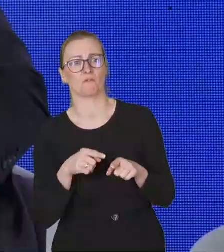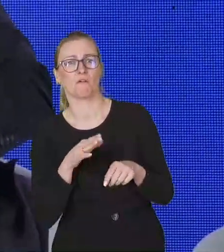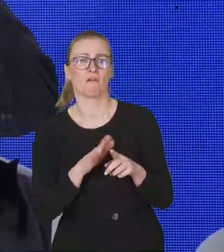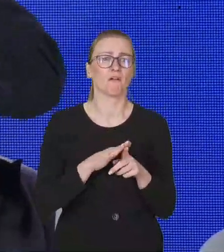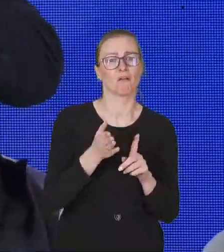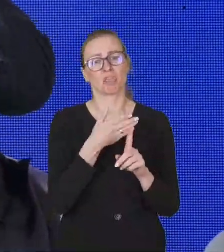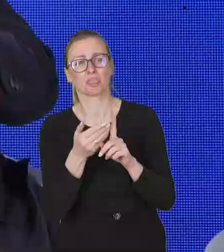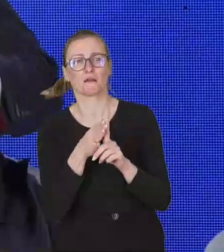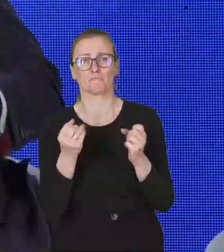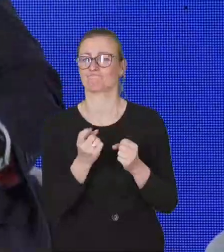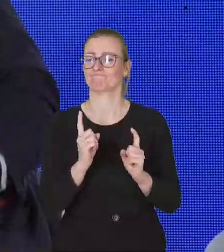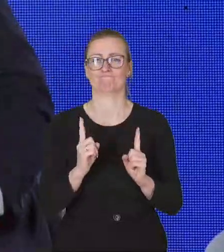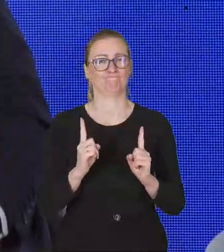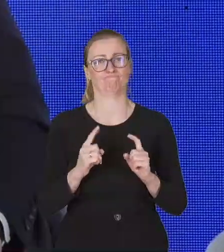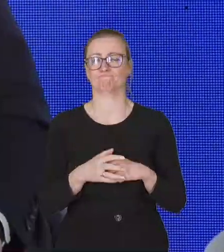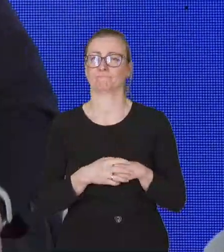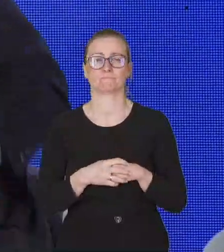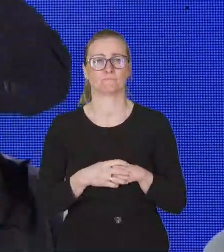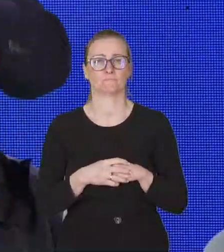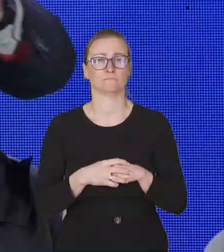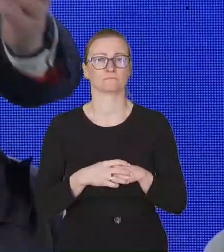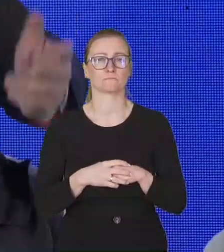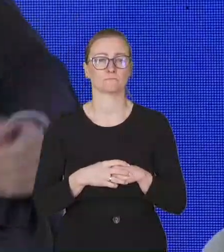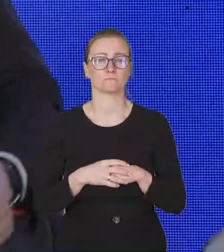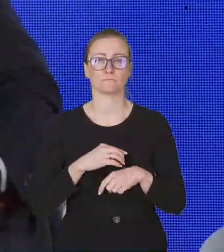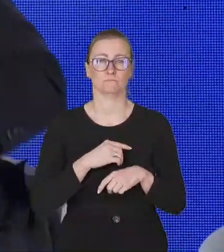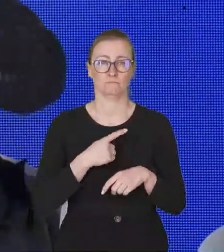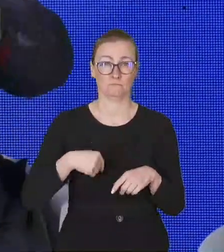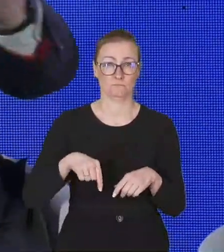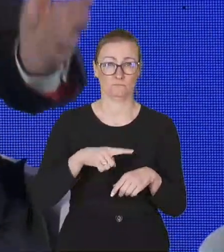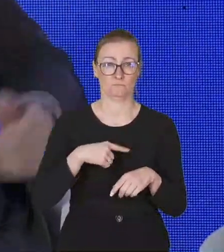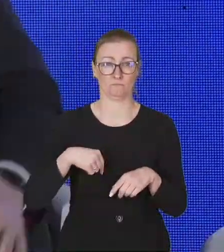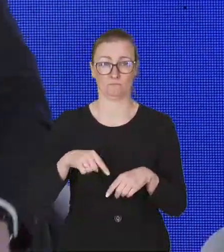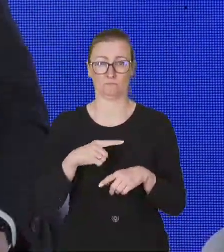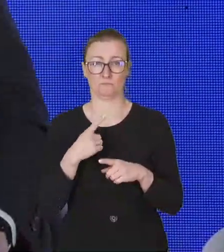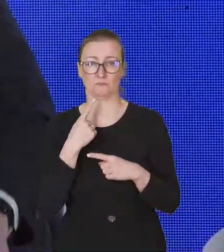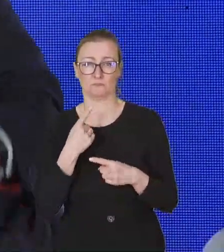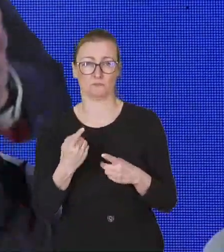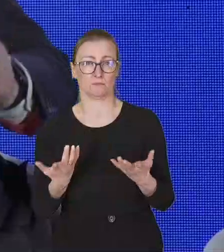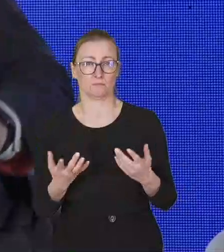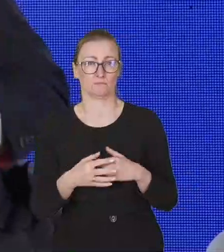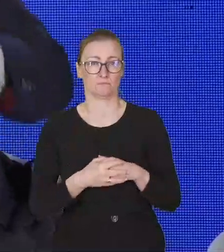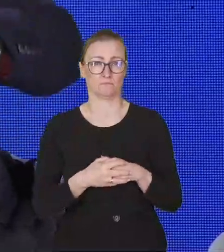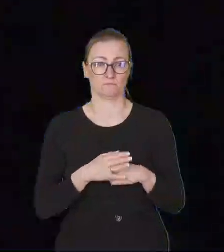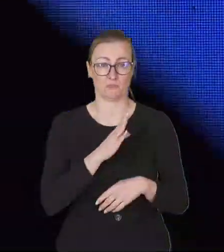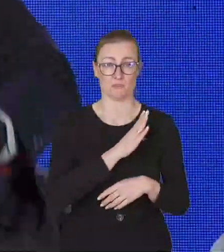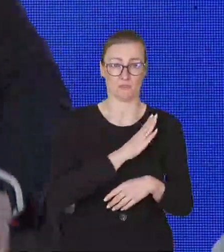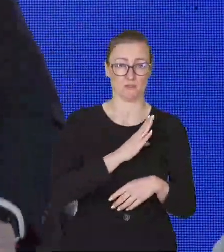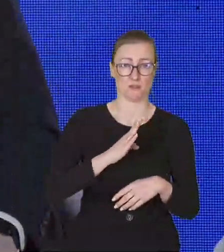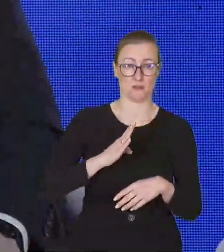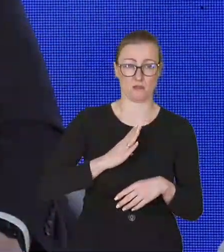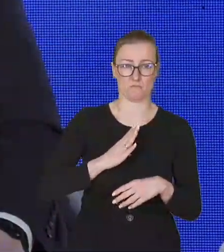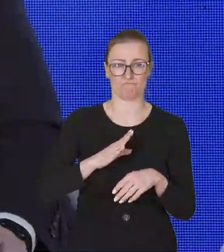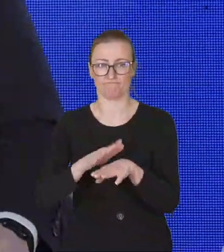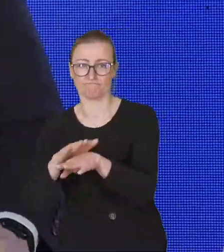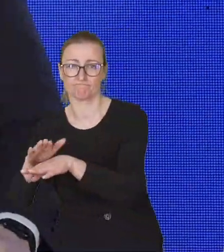this we can do. We can also do military mobility. We do infrastructure, security infrastructure. All this that is then